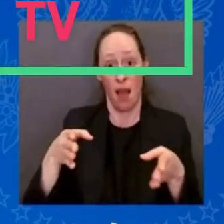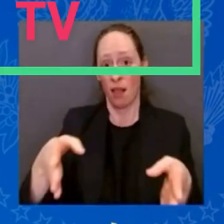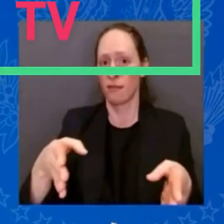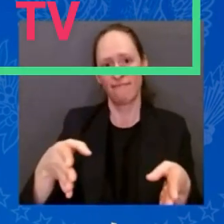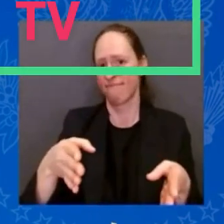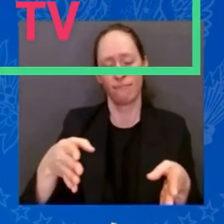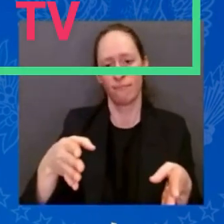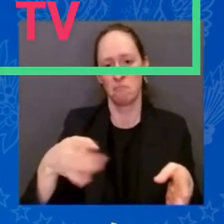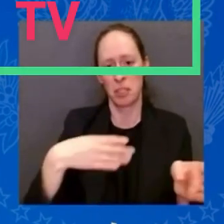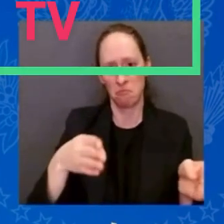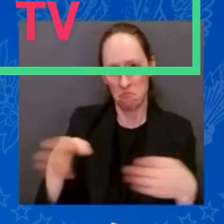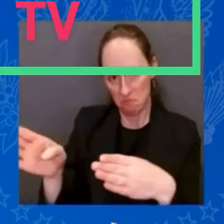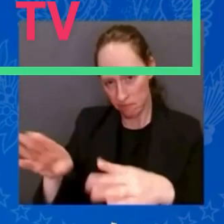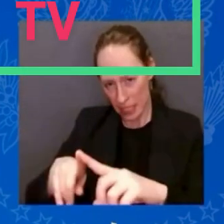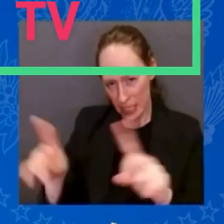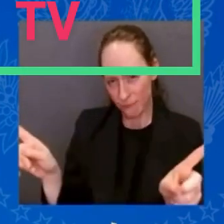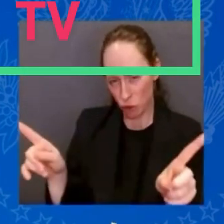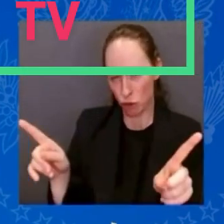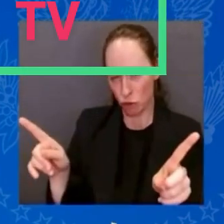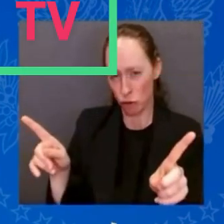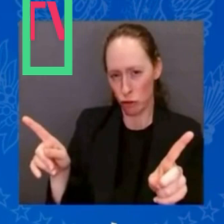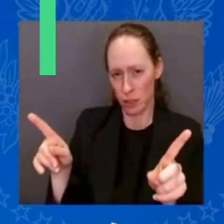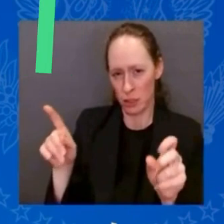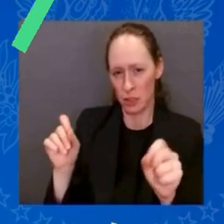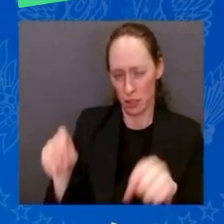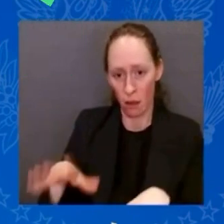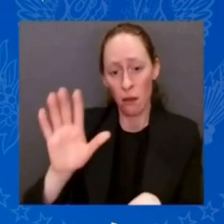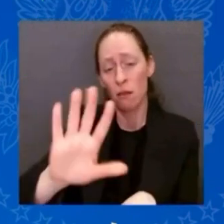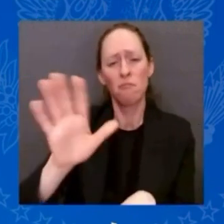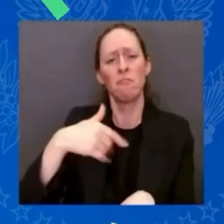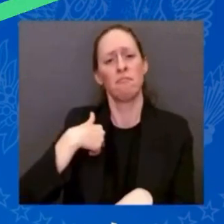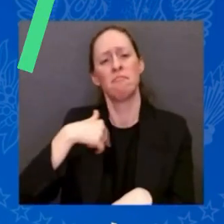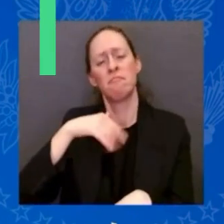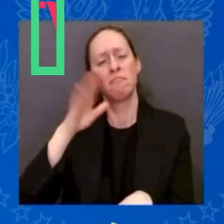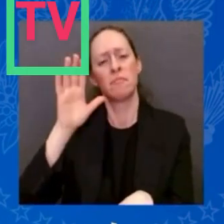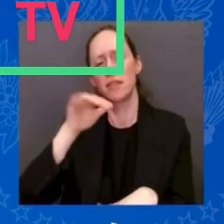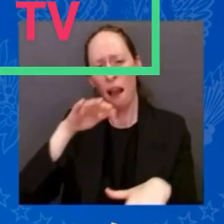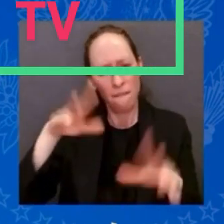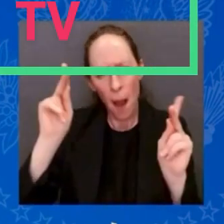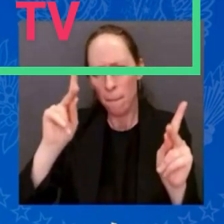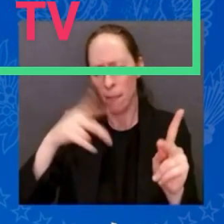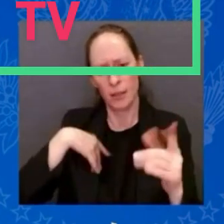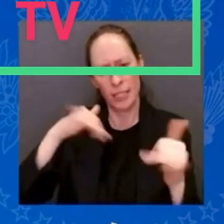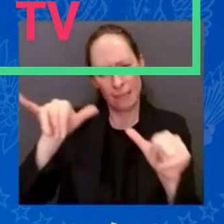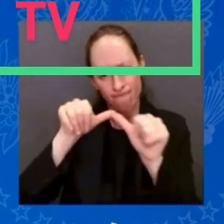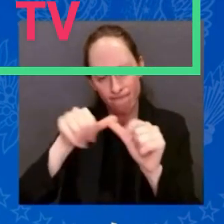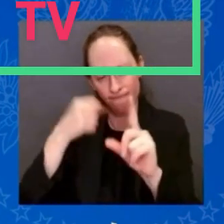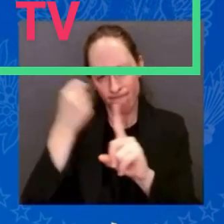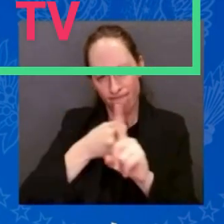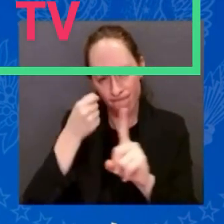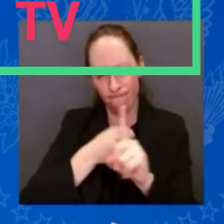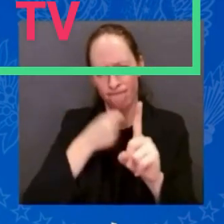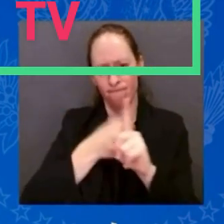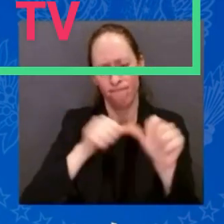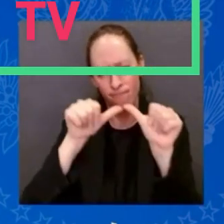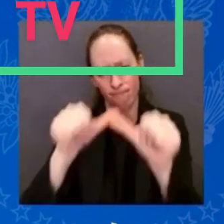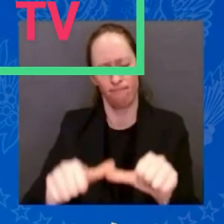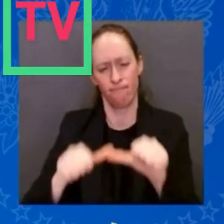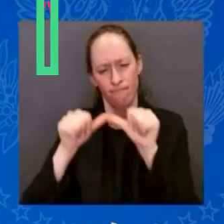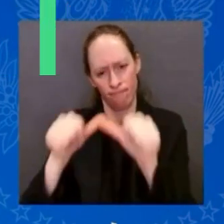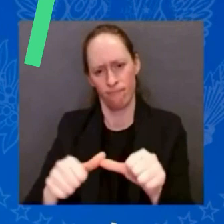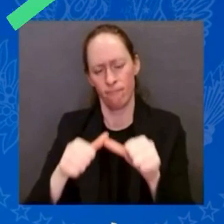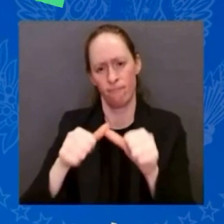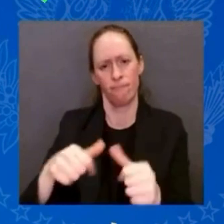you. We'll use every tool at our disposal to get you the student debt relief you need and reach your dreams. It's good for the